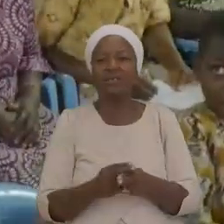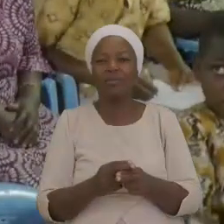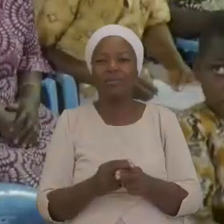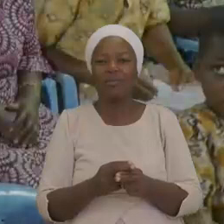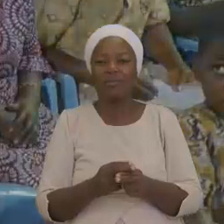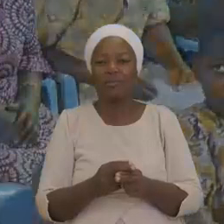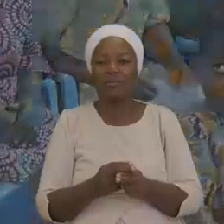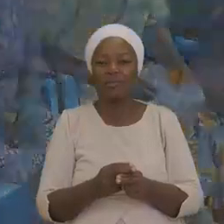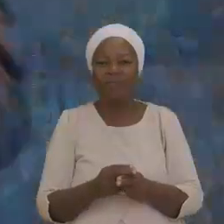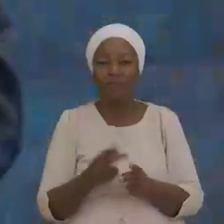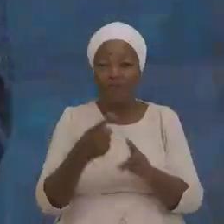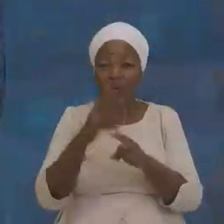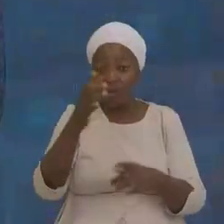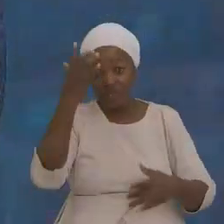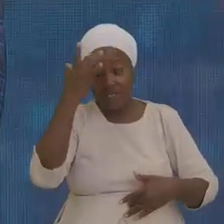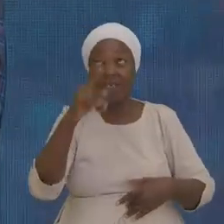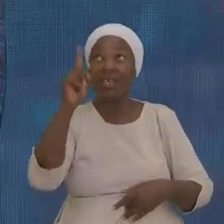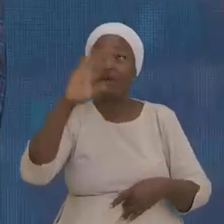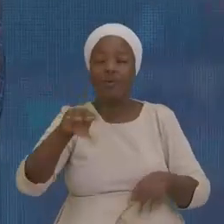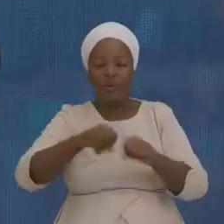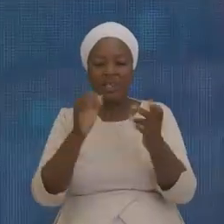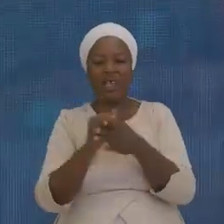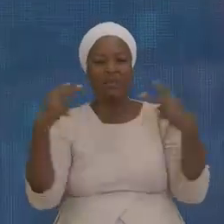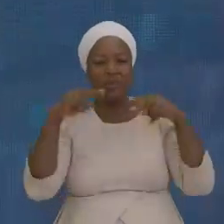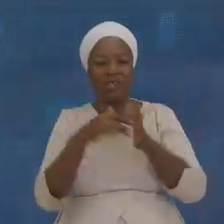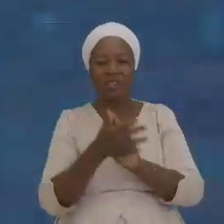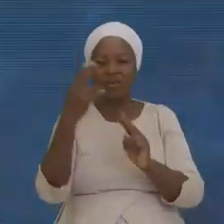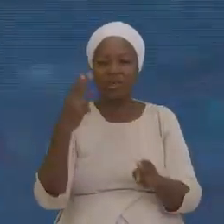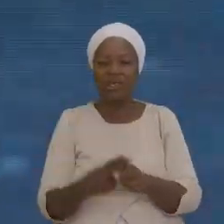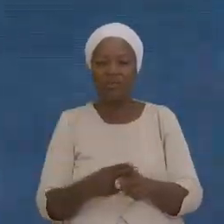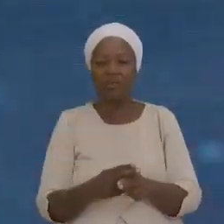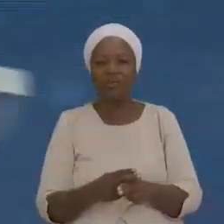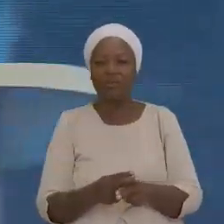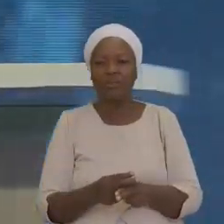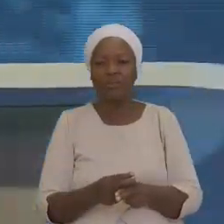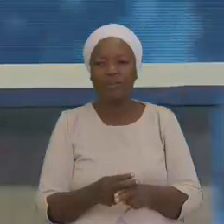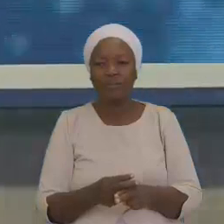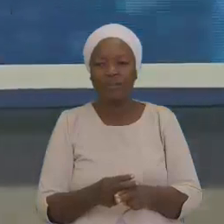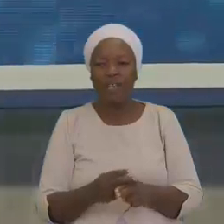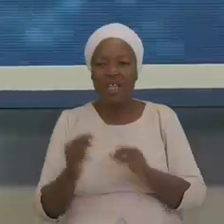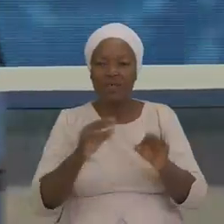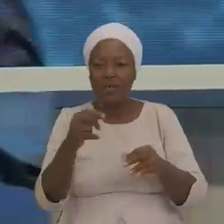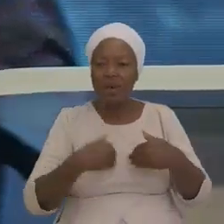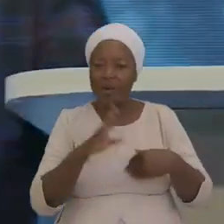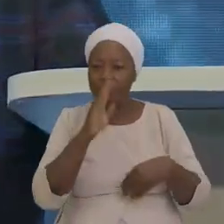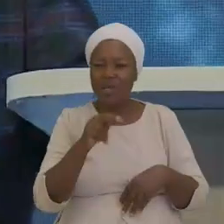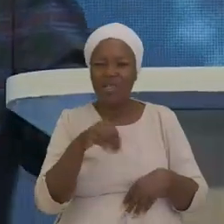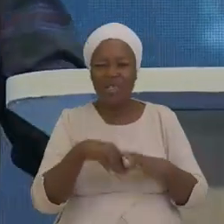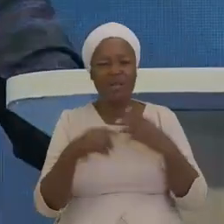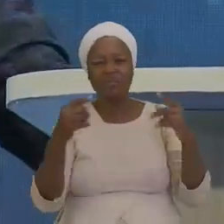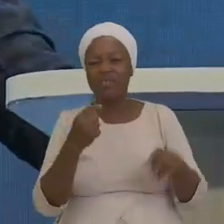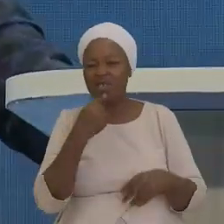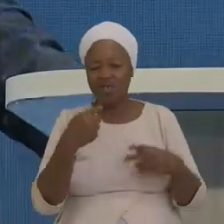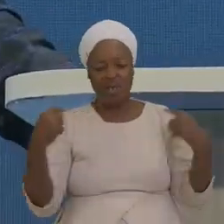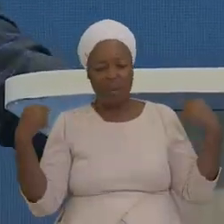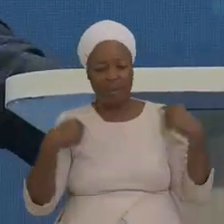yoke. From your sickness, he'll break that yoke. If you have been in misery for many,